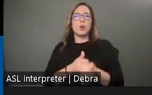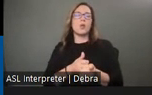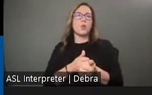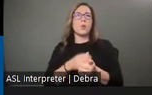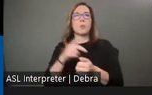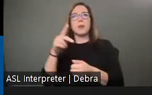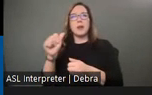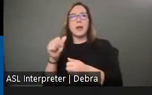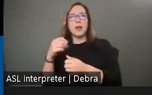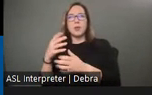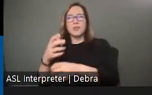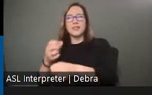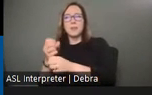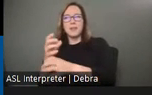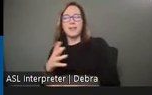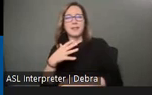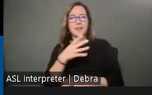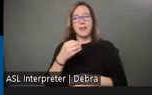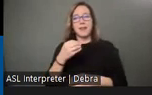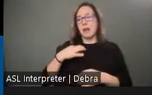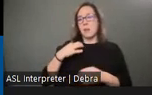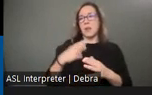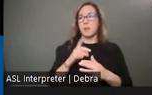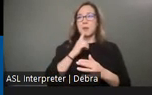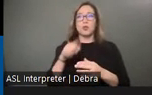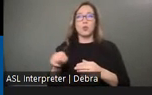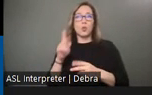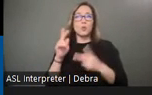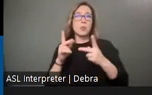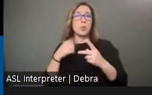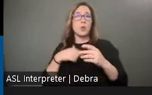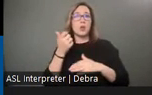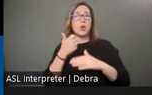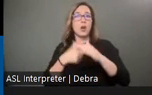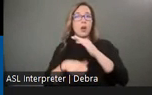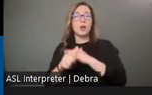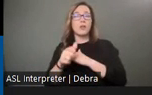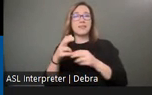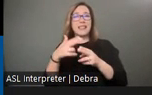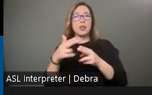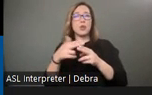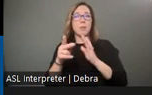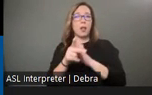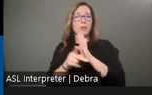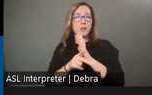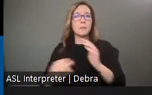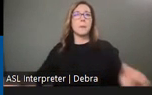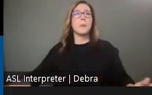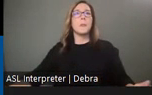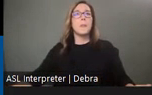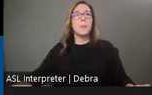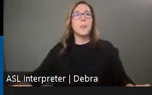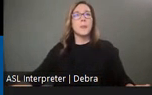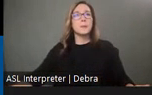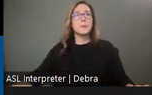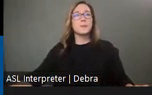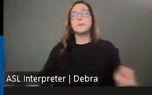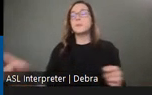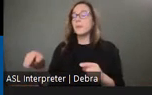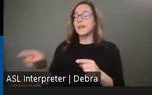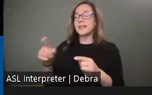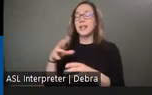PA applicants to make sure folks understand we're operating under this new interim policy. This also includes a caveat